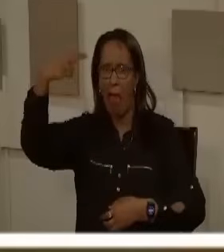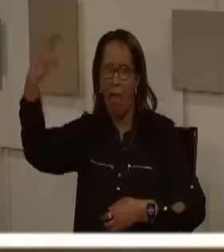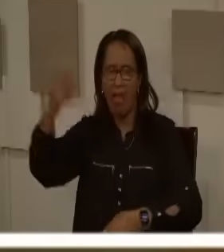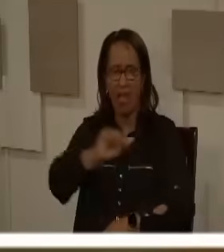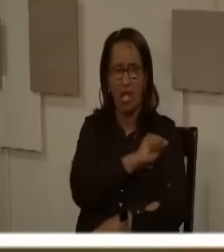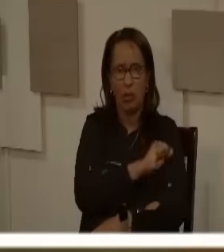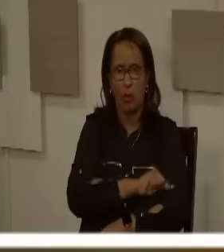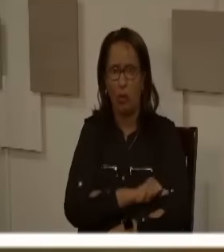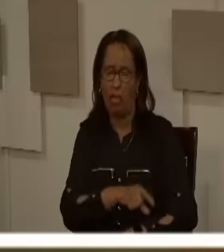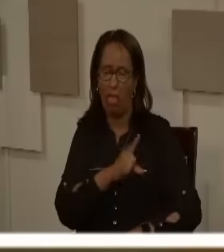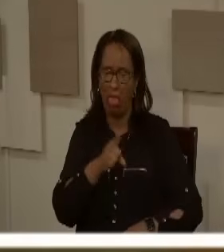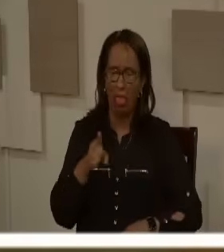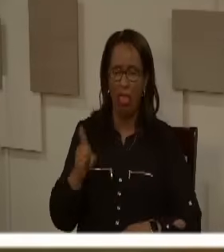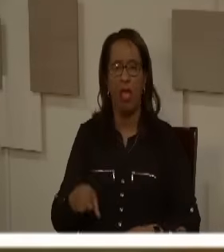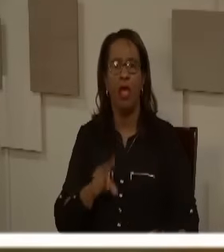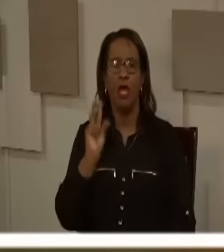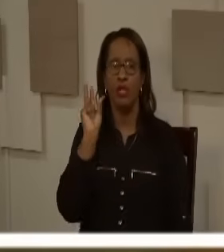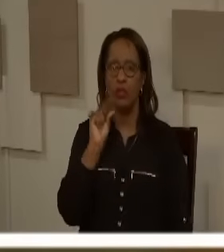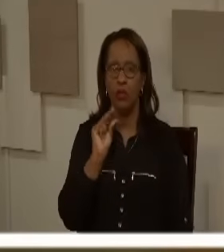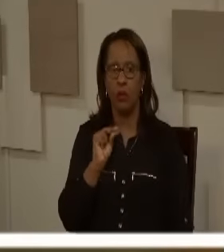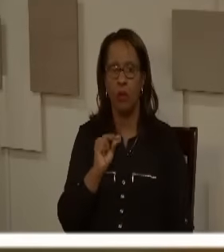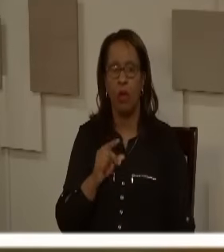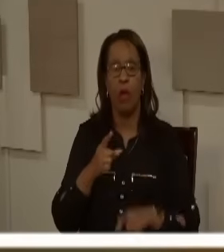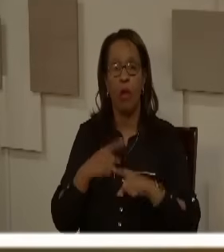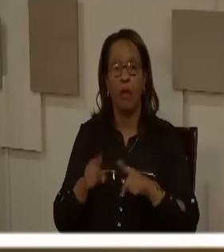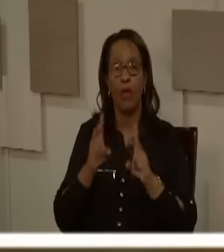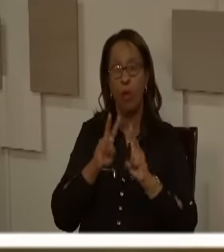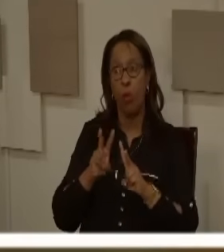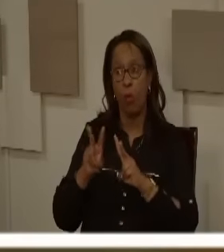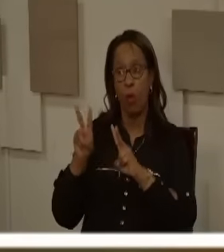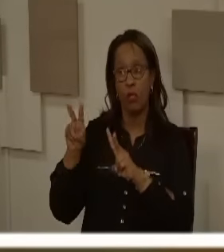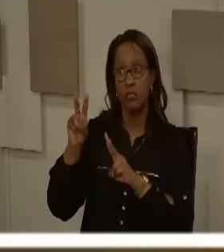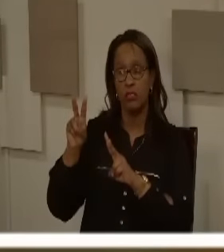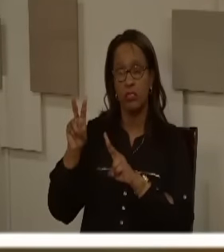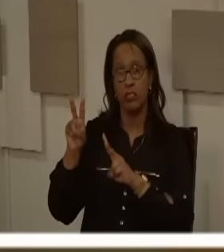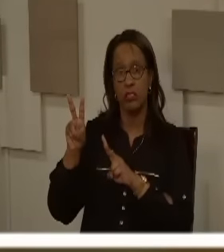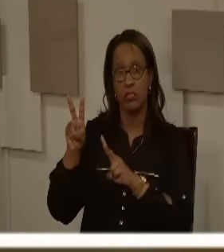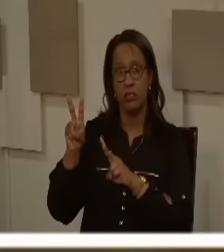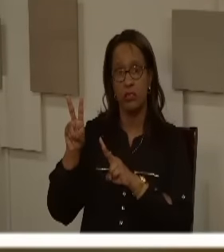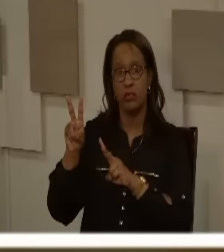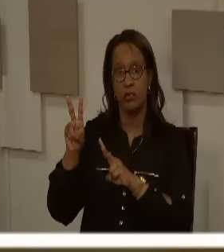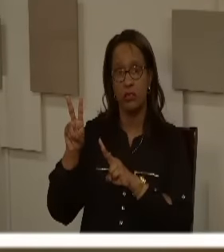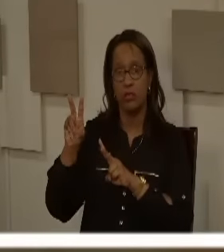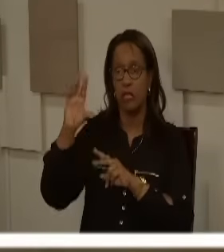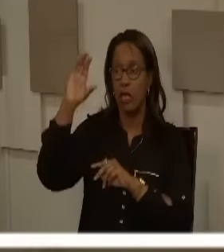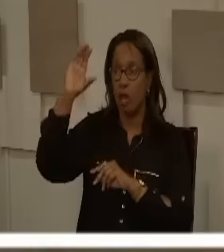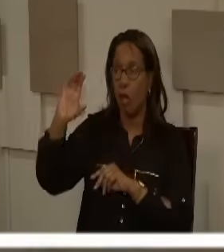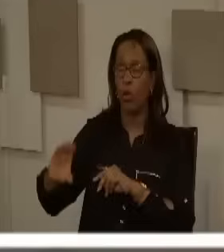but look upon him whom we have pierced.